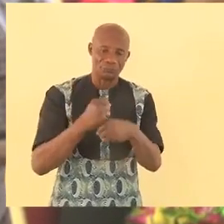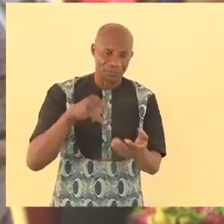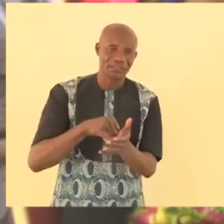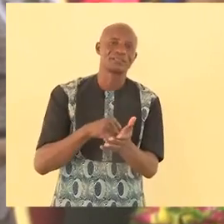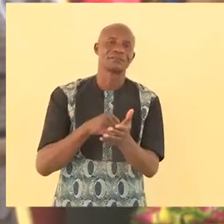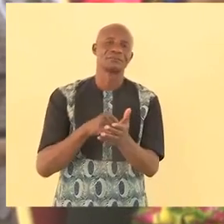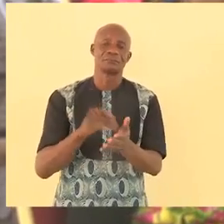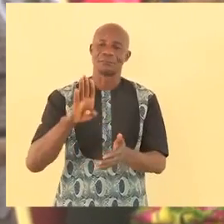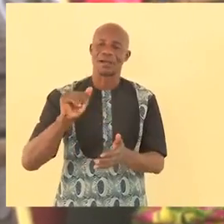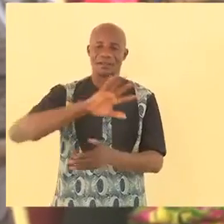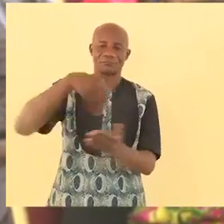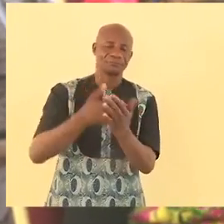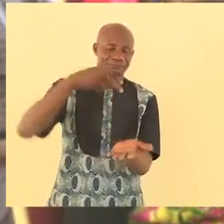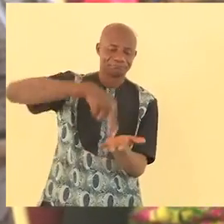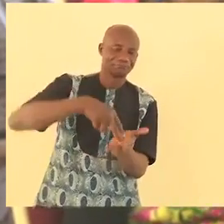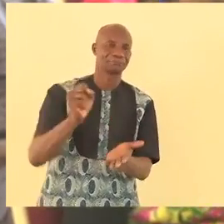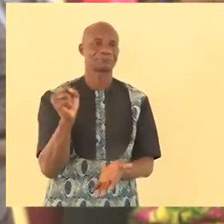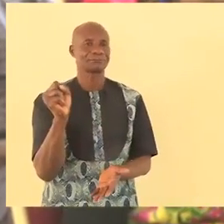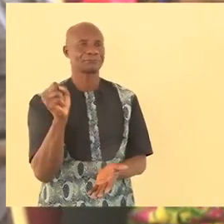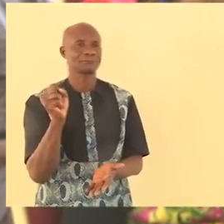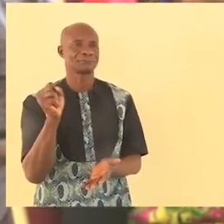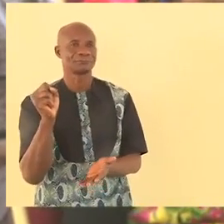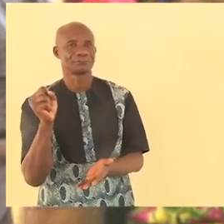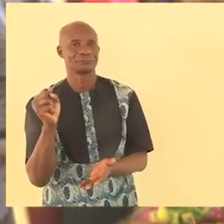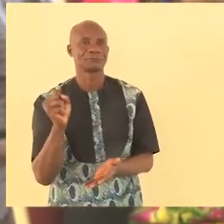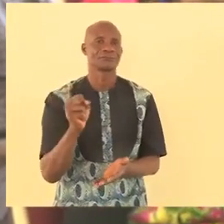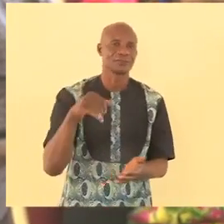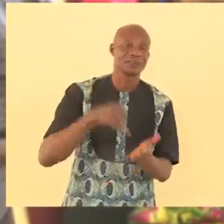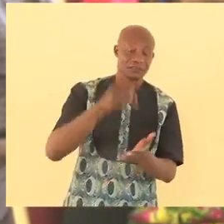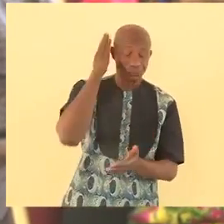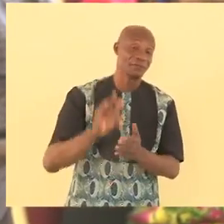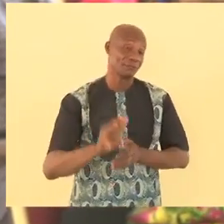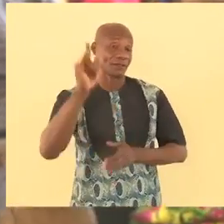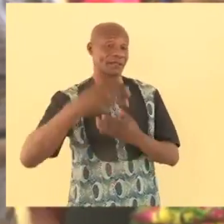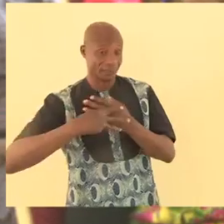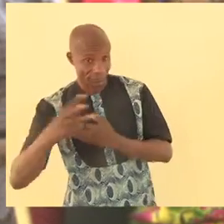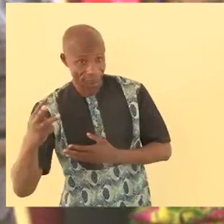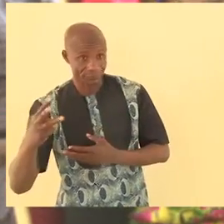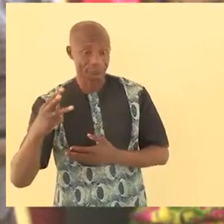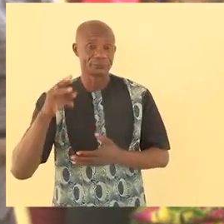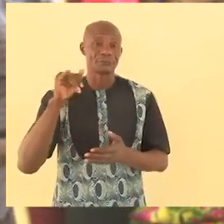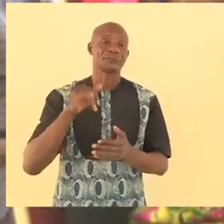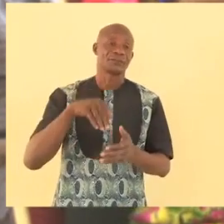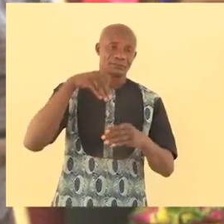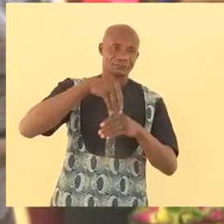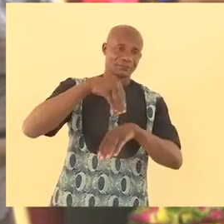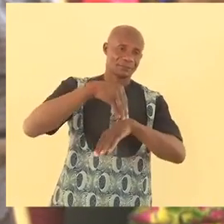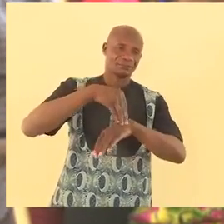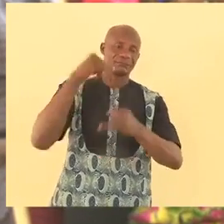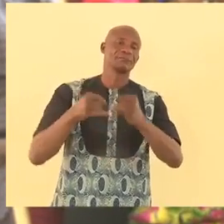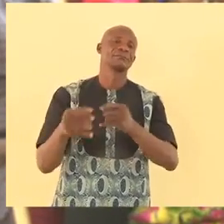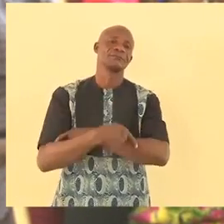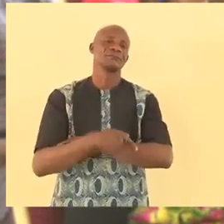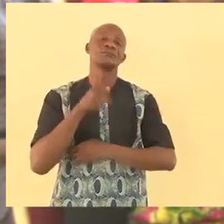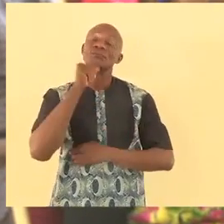want to make it and make money by all means. Is it, the Bible says money is like a spirit, it will fly away. At the end of the day, that money, they really